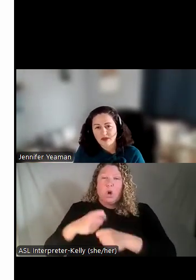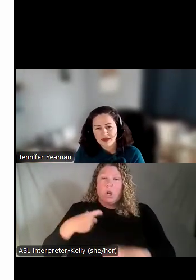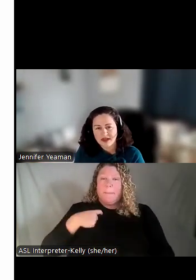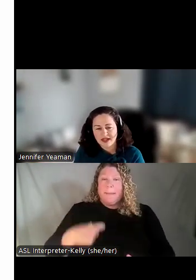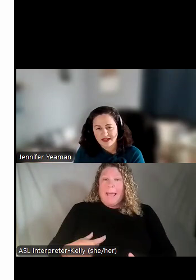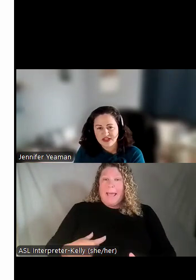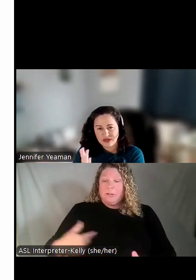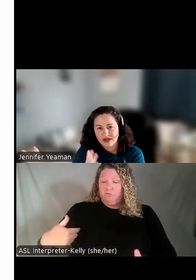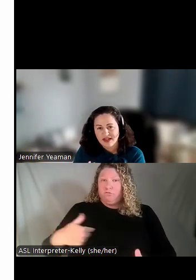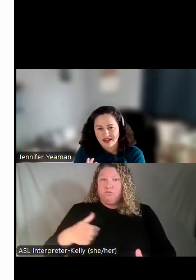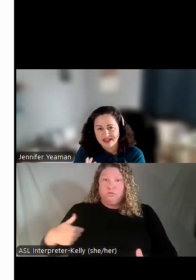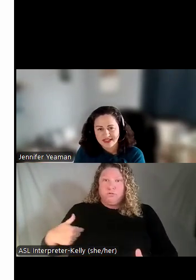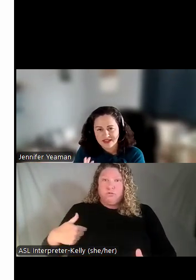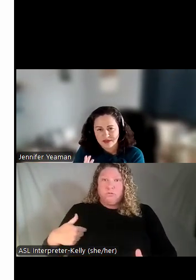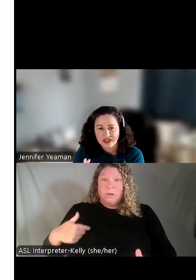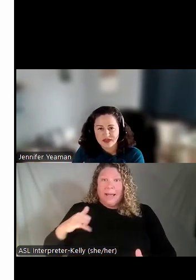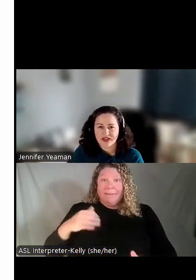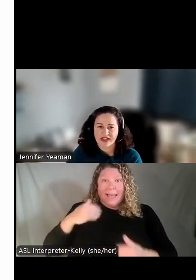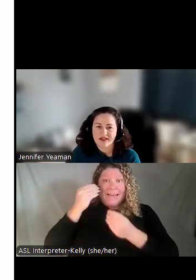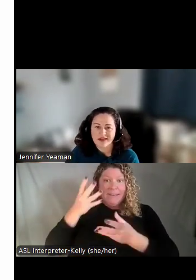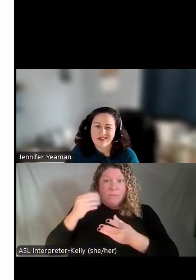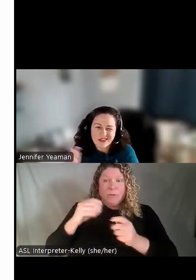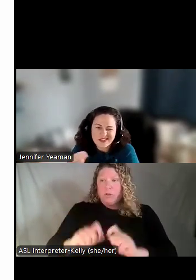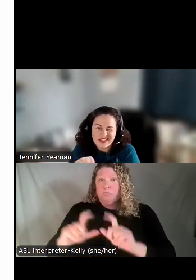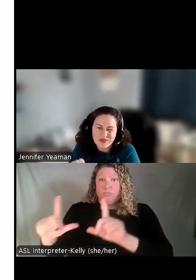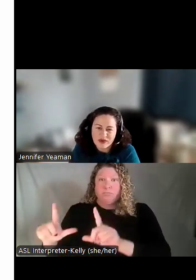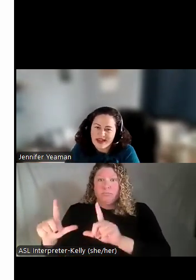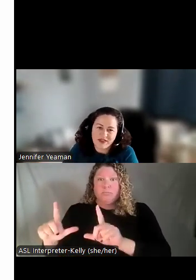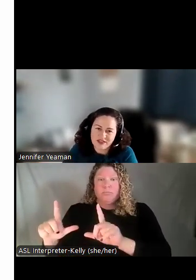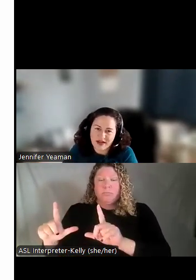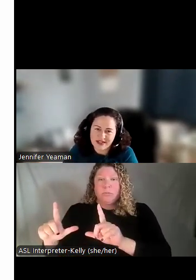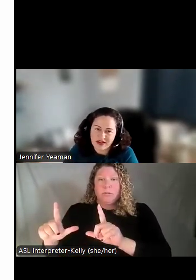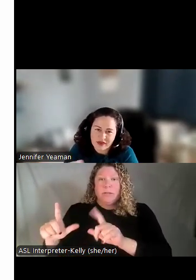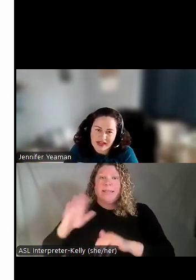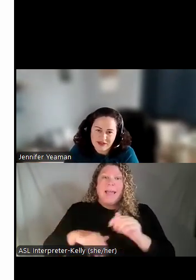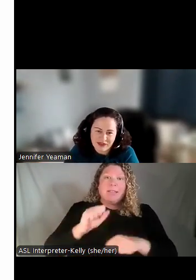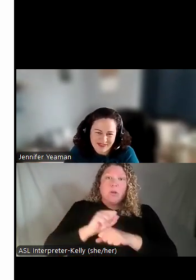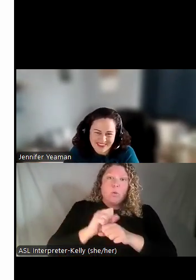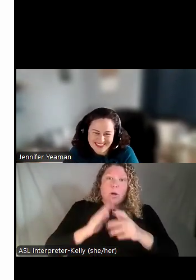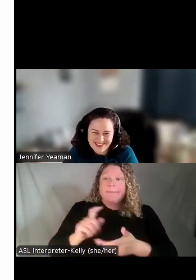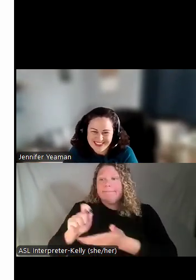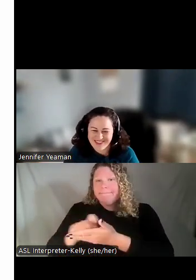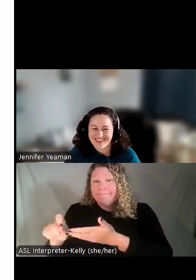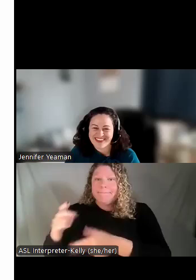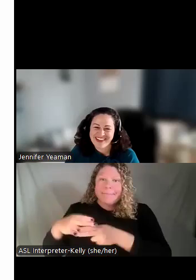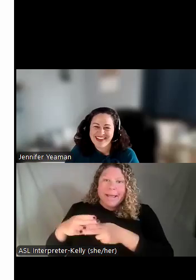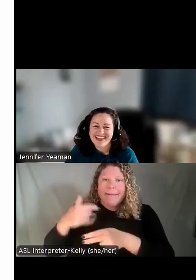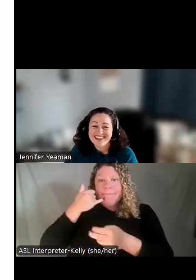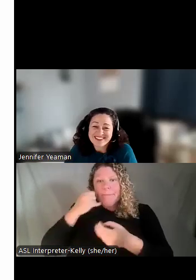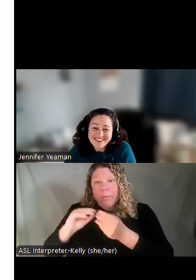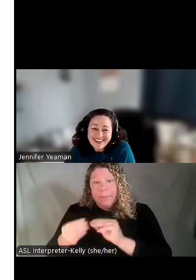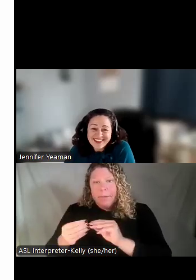info auto-populate into a system, into a screen, versus the employee having to write down their name and phone number on this piece of